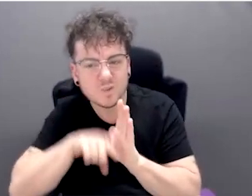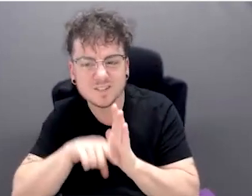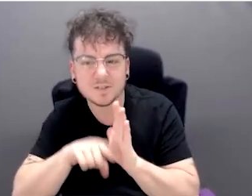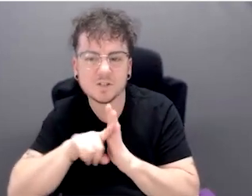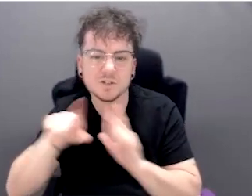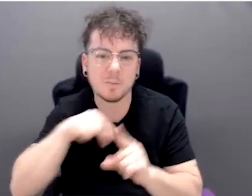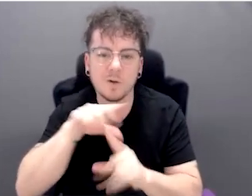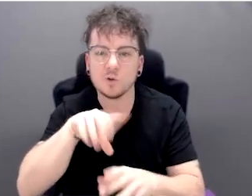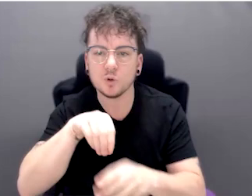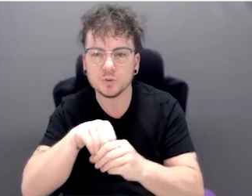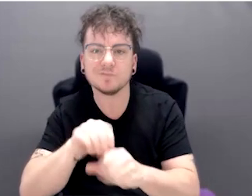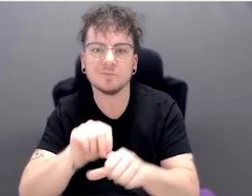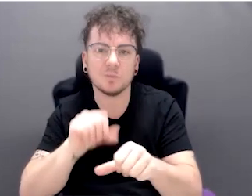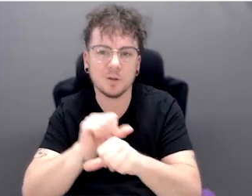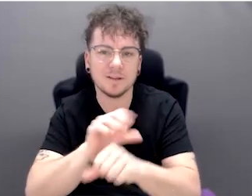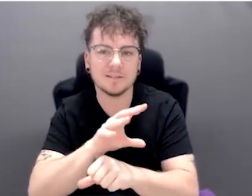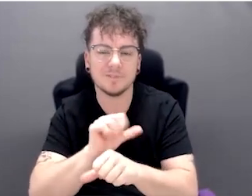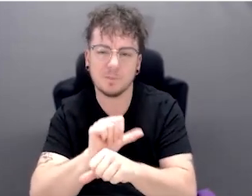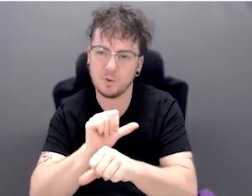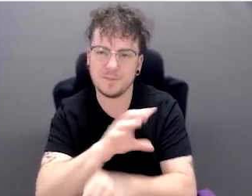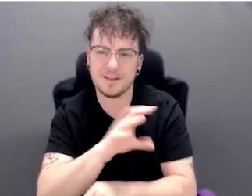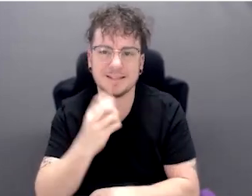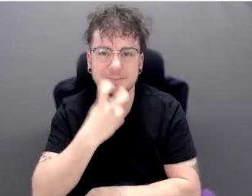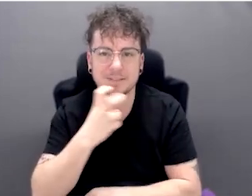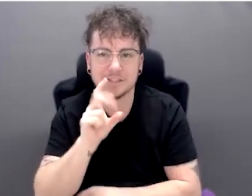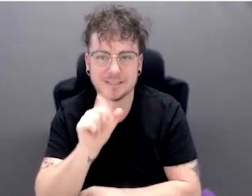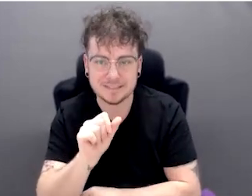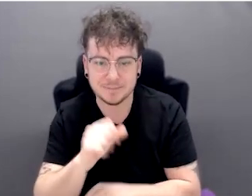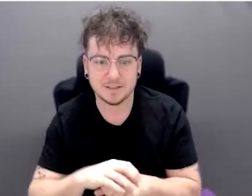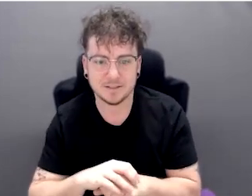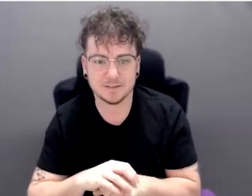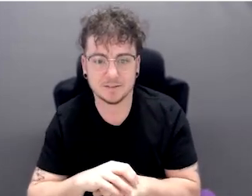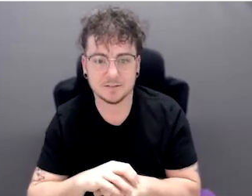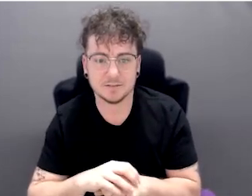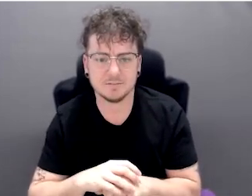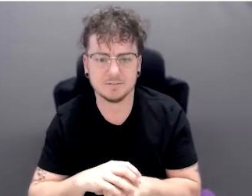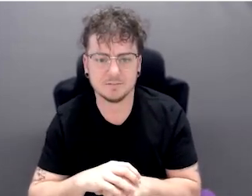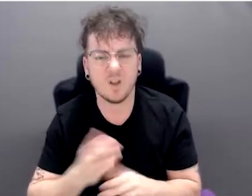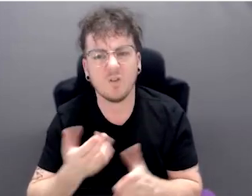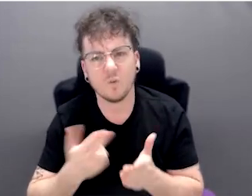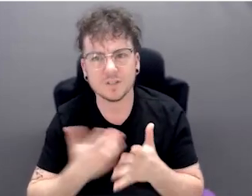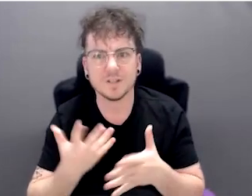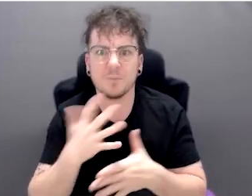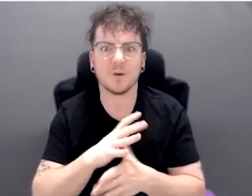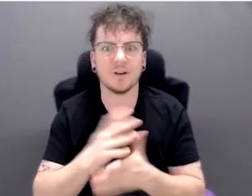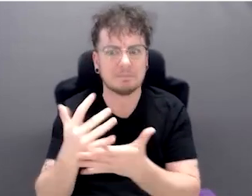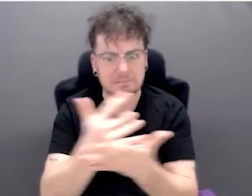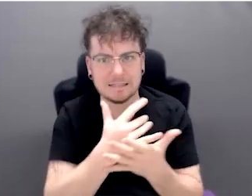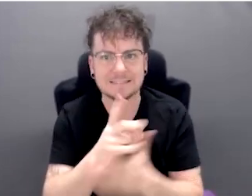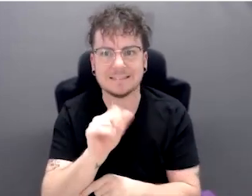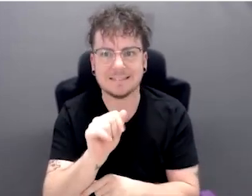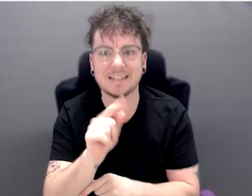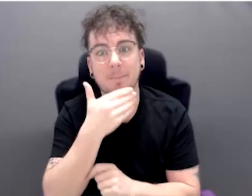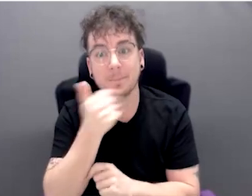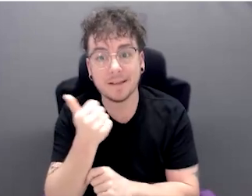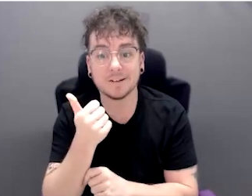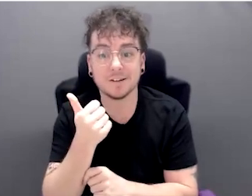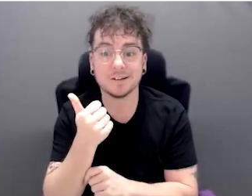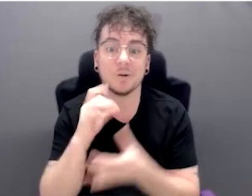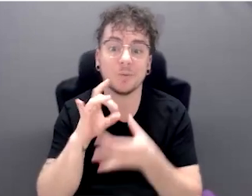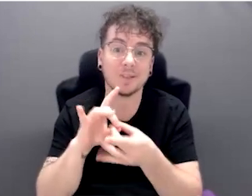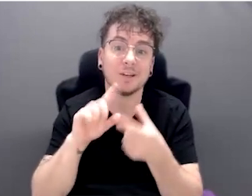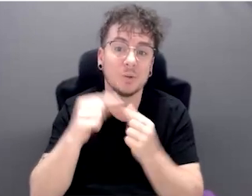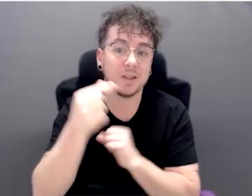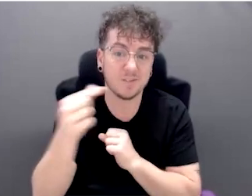and speech disabilities. Of course, the priority is better data collection at the government level regarding Canadians with